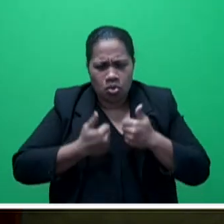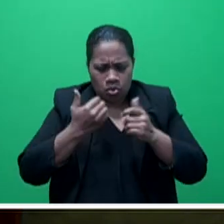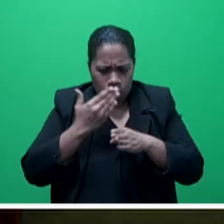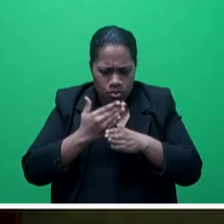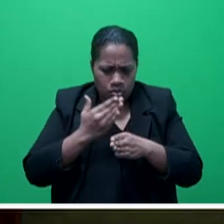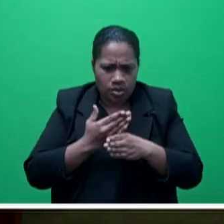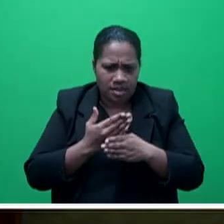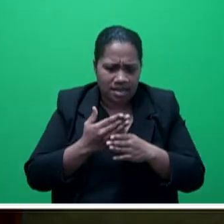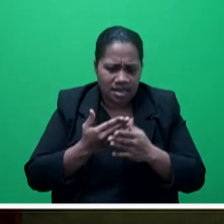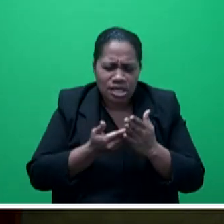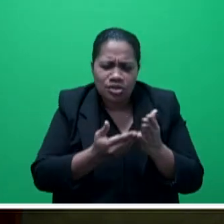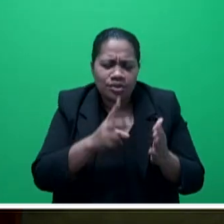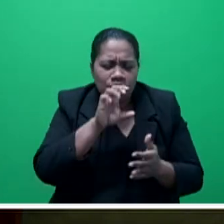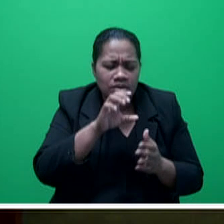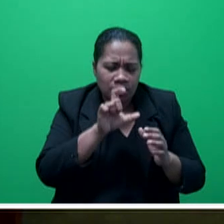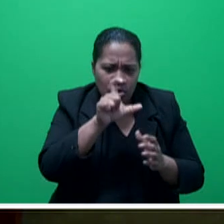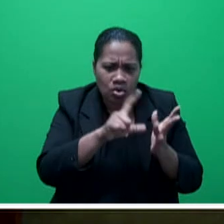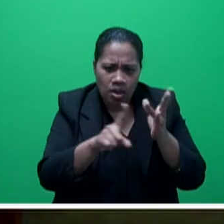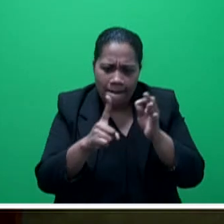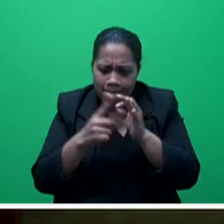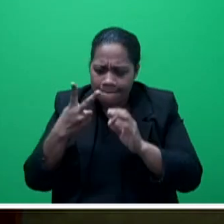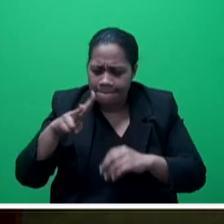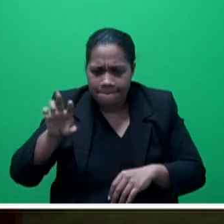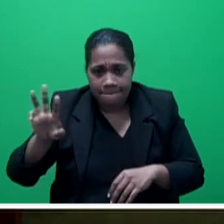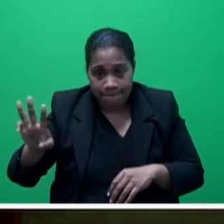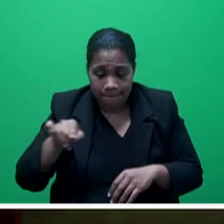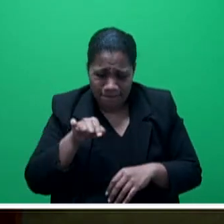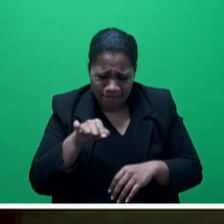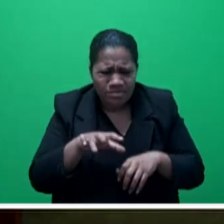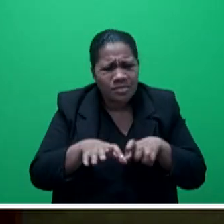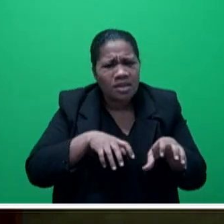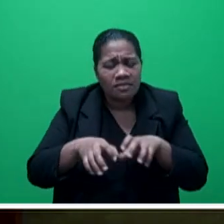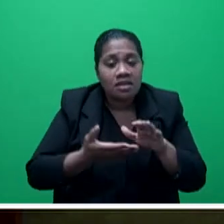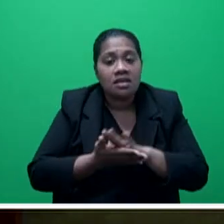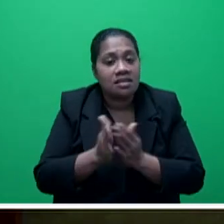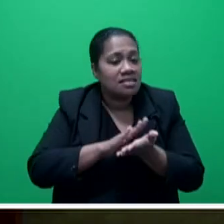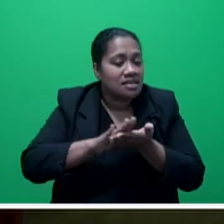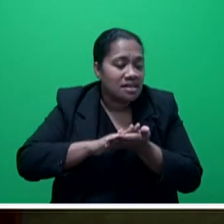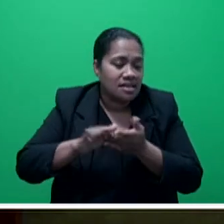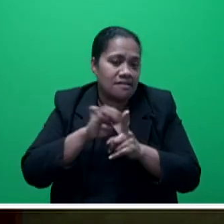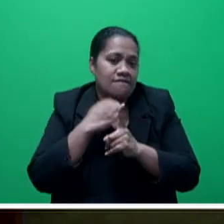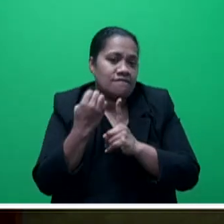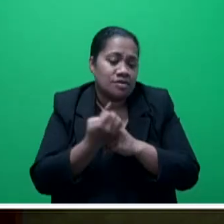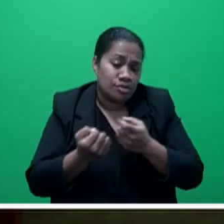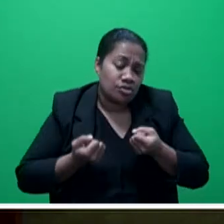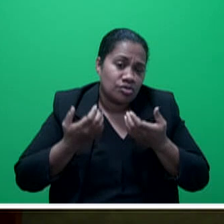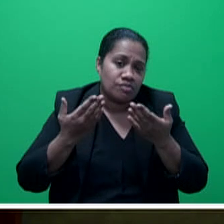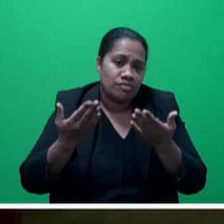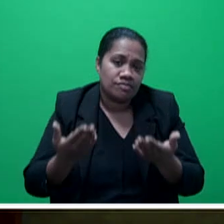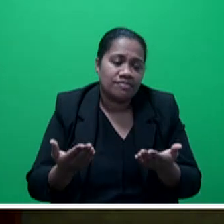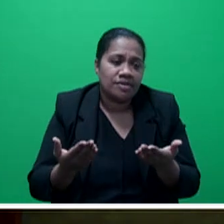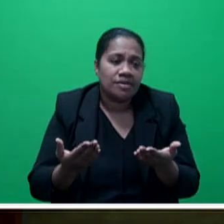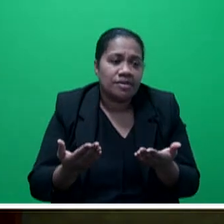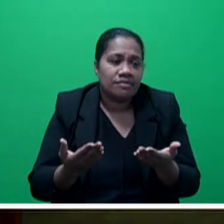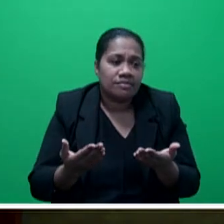said the National Environment Cleanup Campaign is an activity under the Clean Environment Policy to provide self-compliance towards